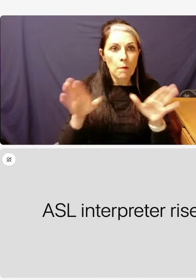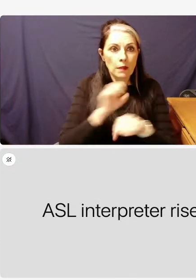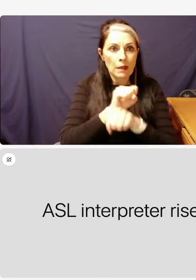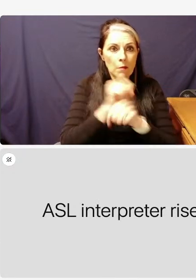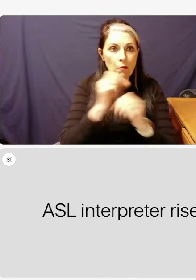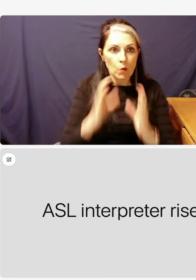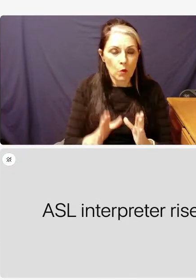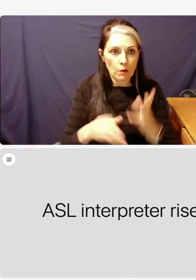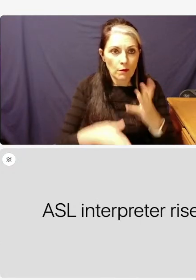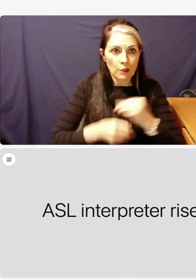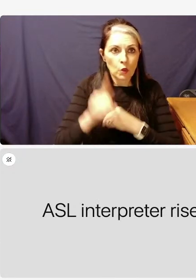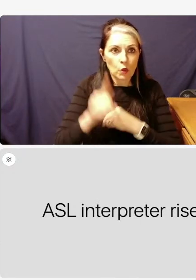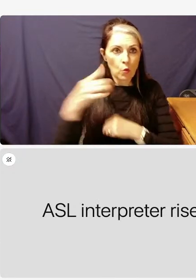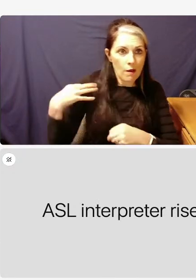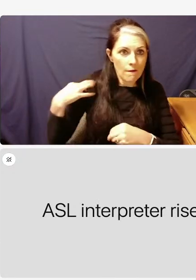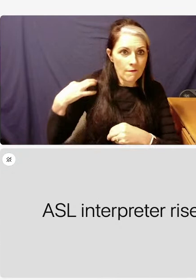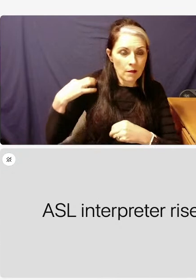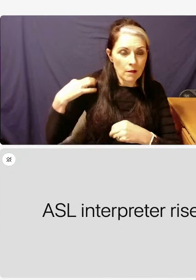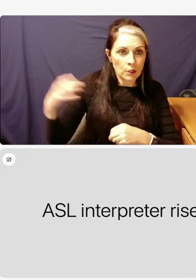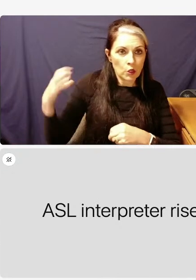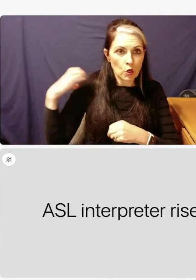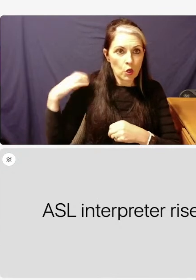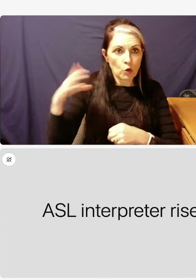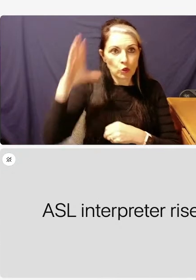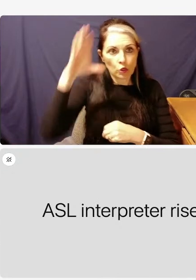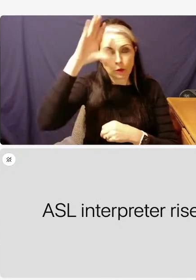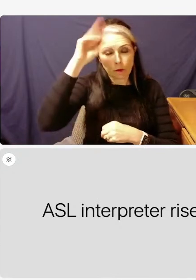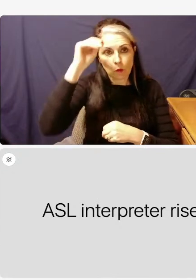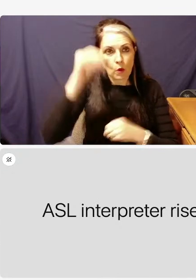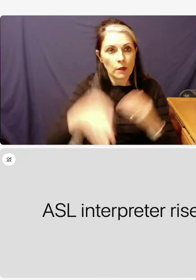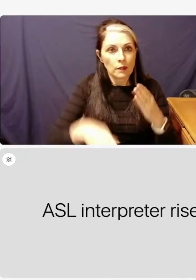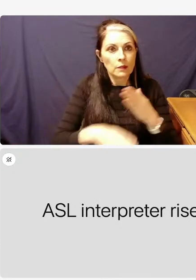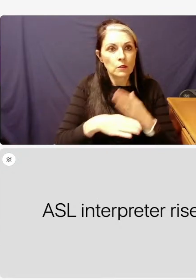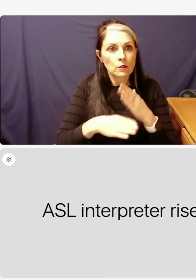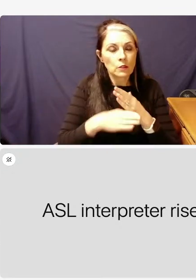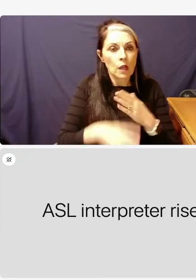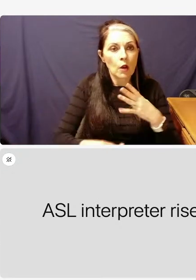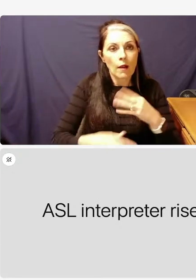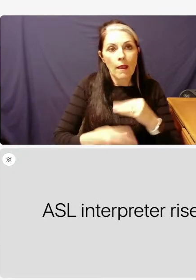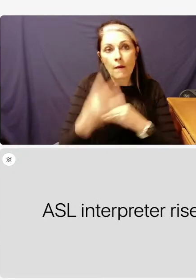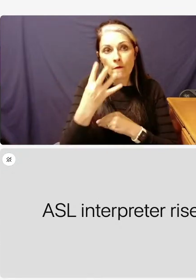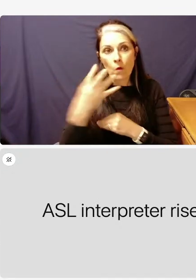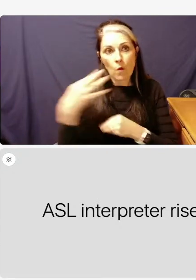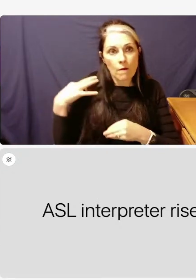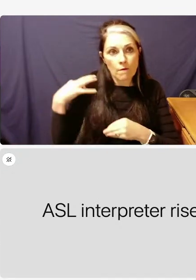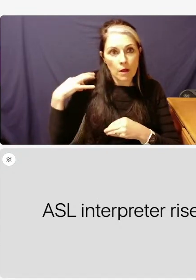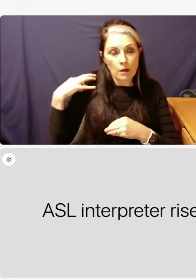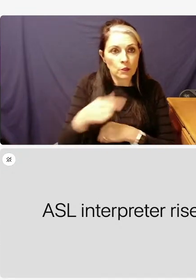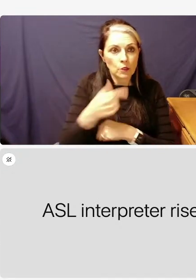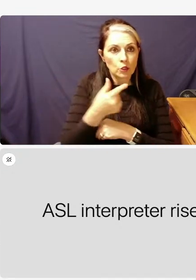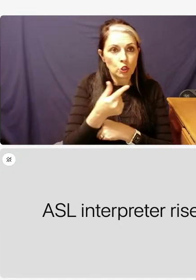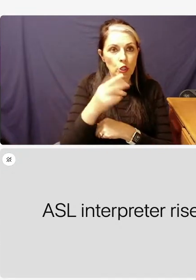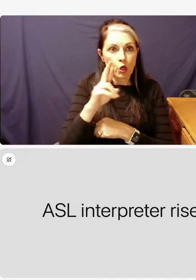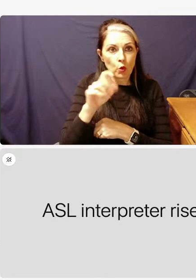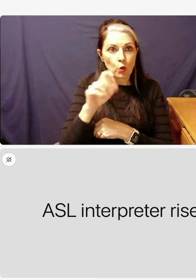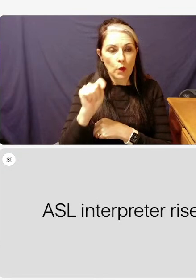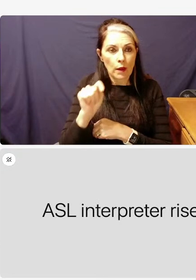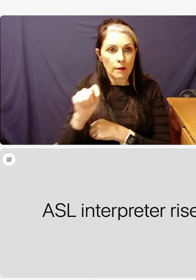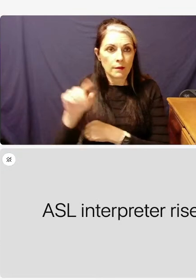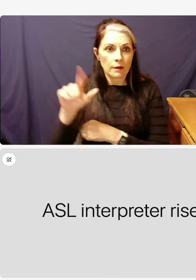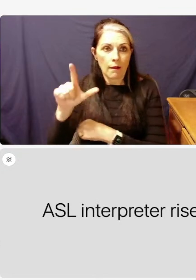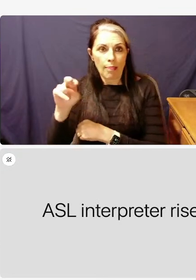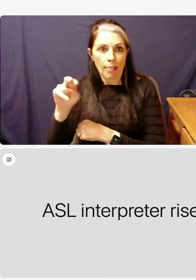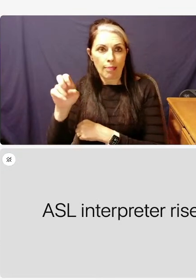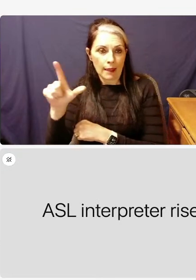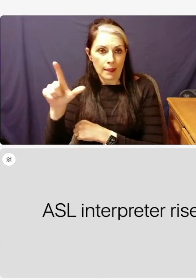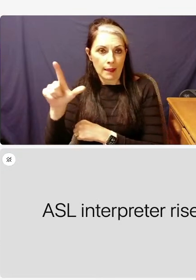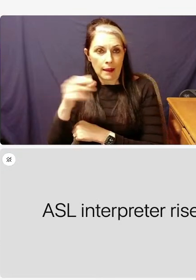addition of four volunteers one for grant one for lincoln elementary and two for mckinley i'll ask if there is a motion to adopt